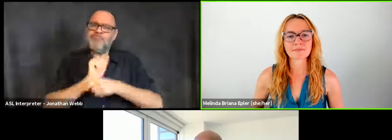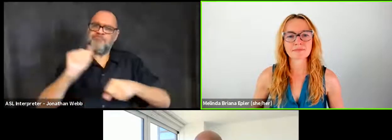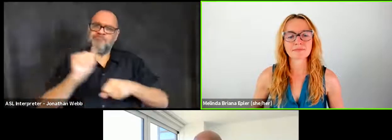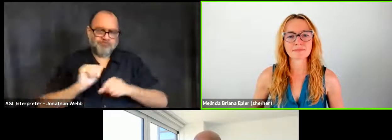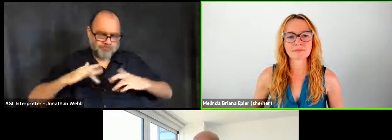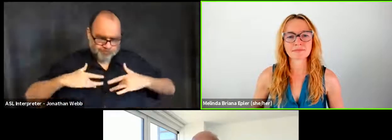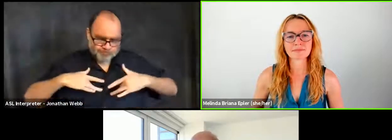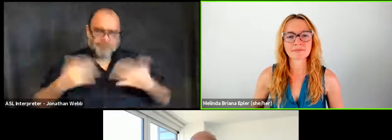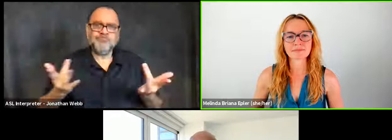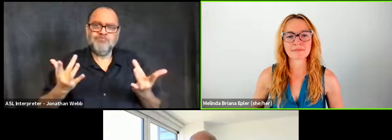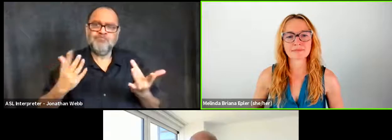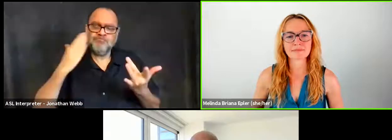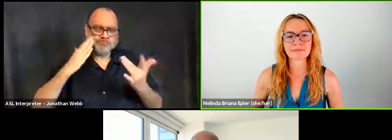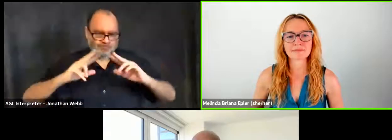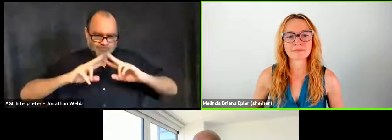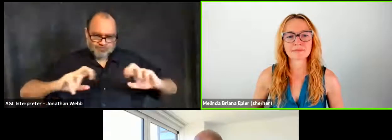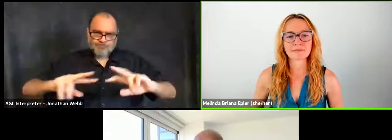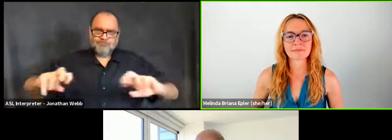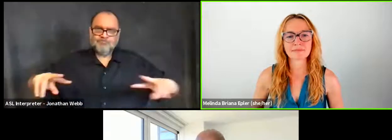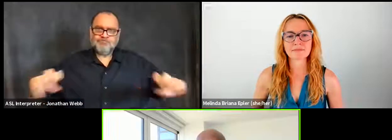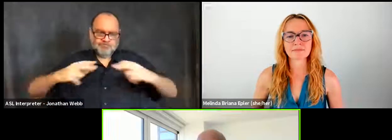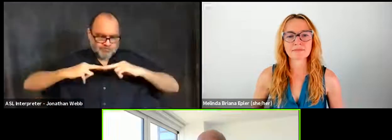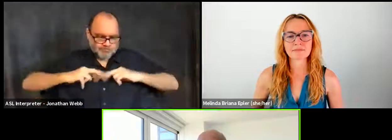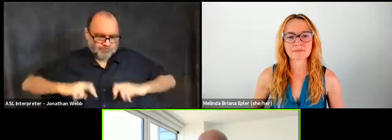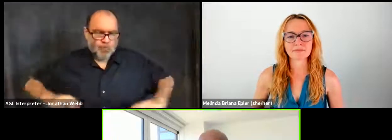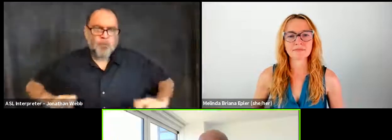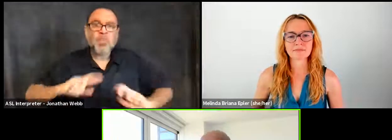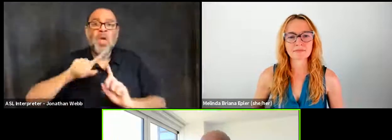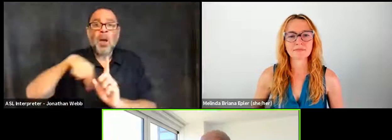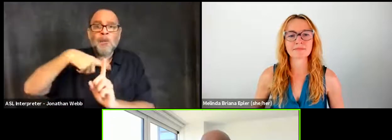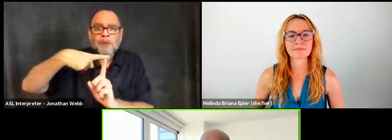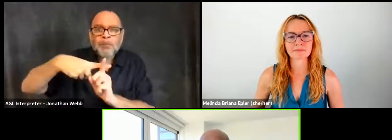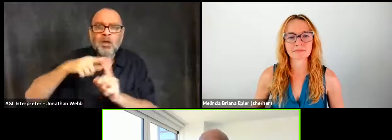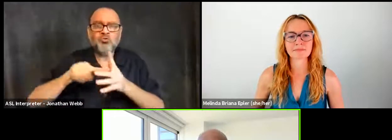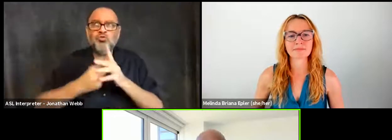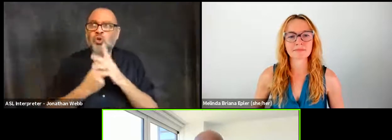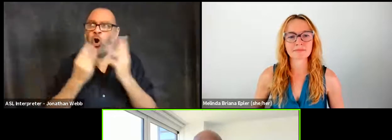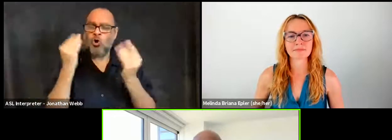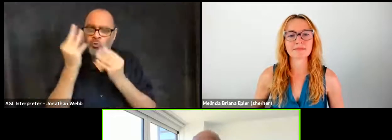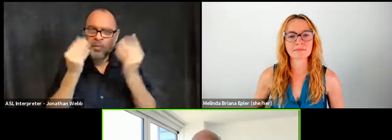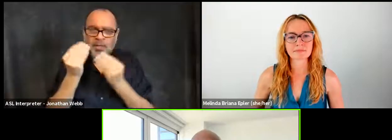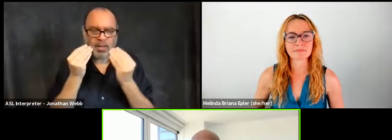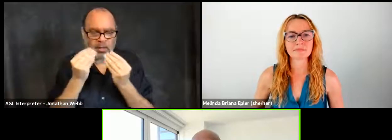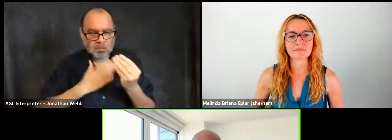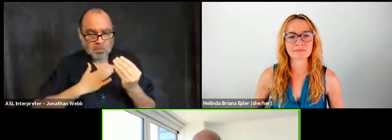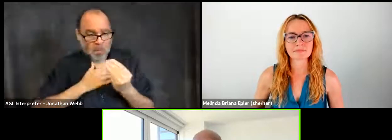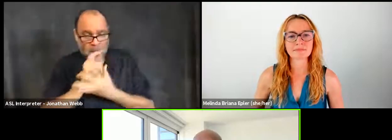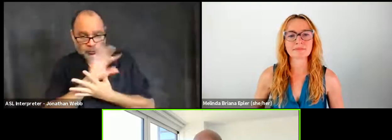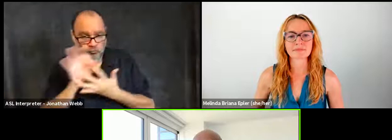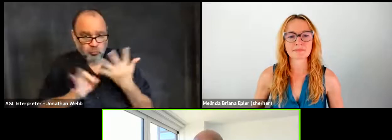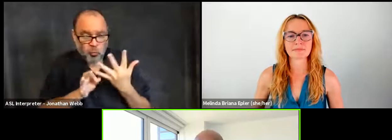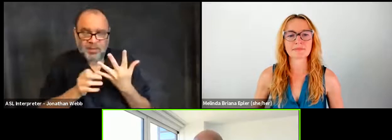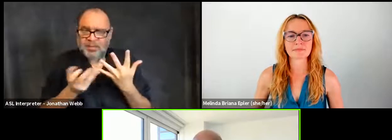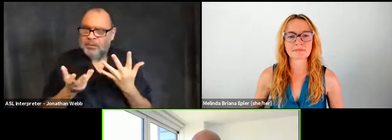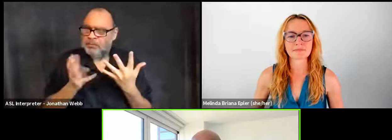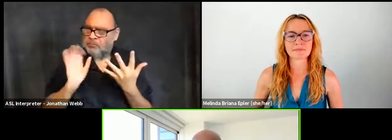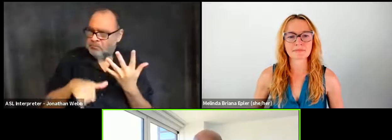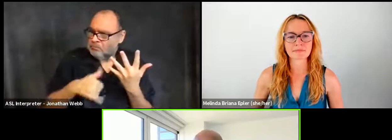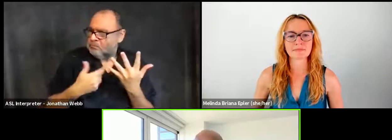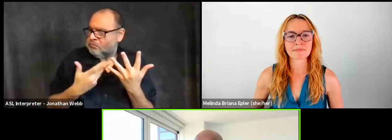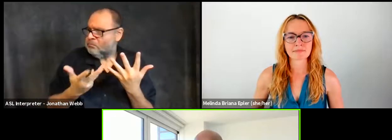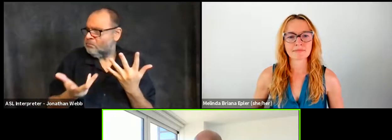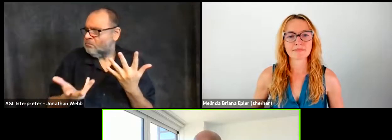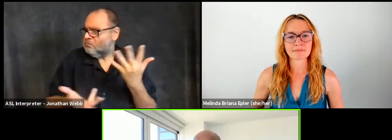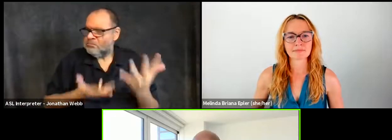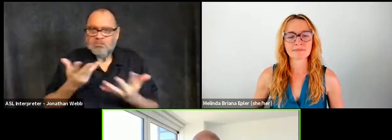yourself, like, why? And there's also questions your choice, your thinking, are you in a good state of mind? Like, why is this happening? Helps you take